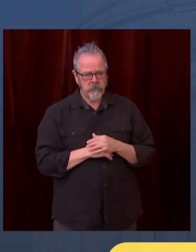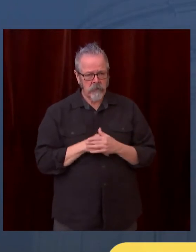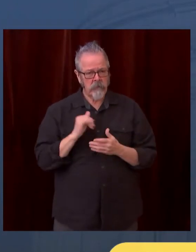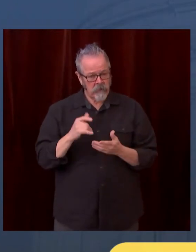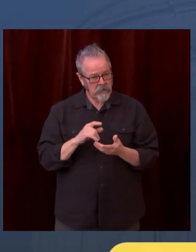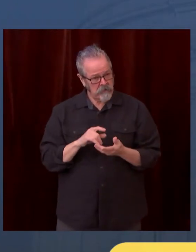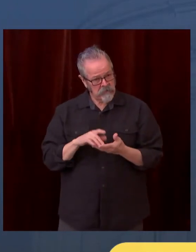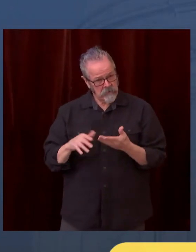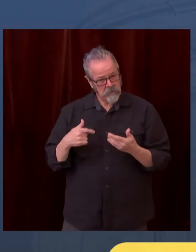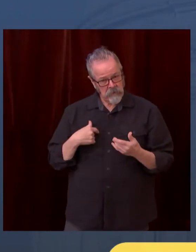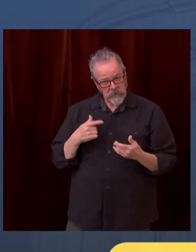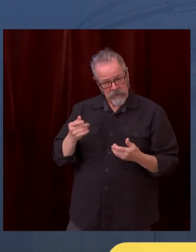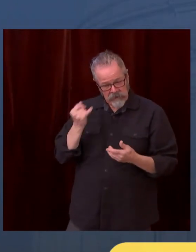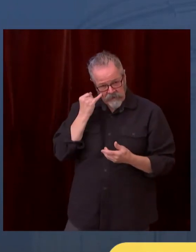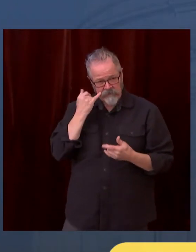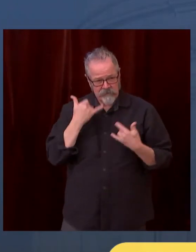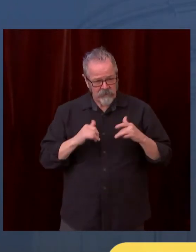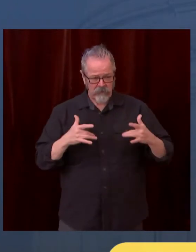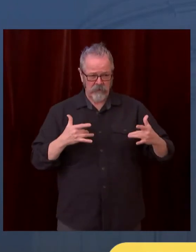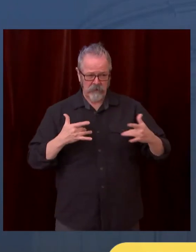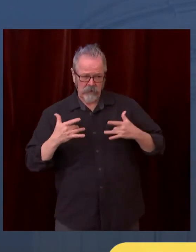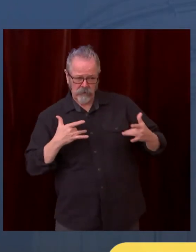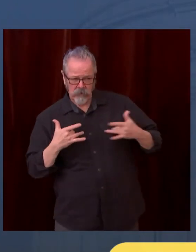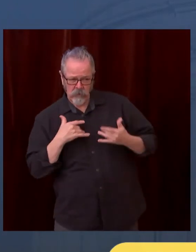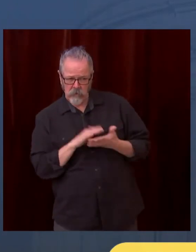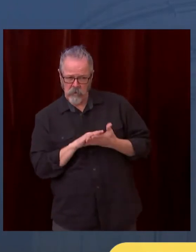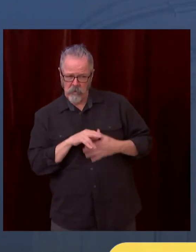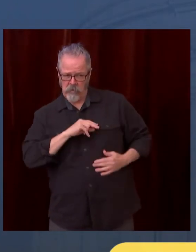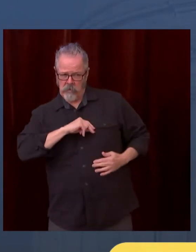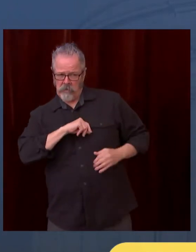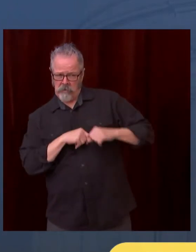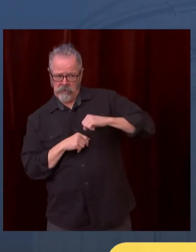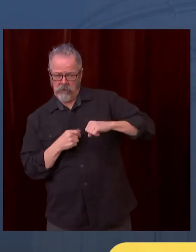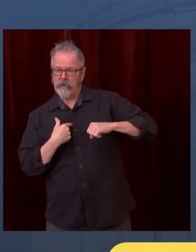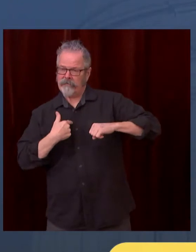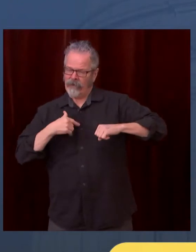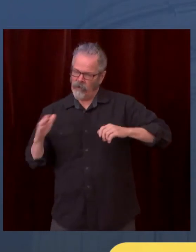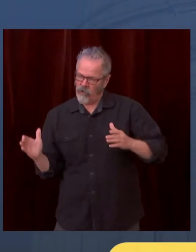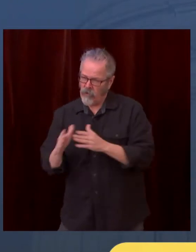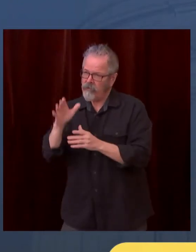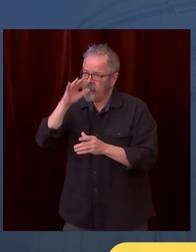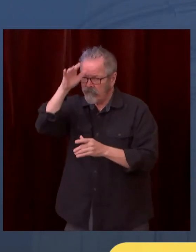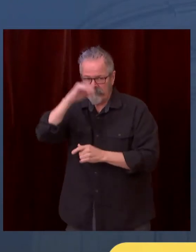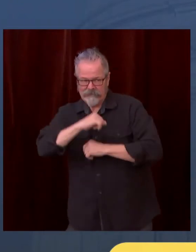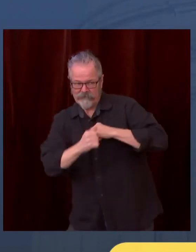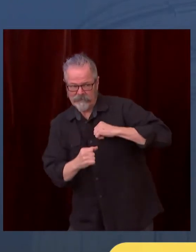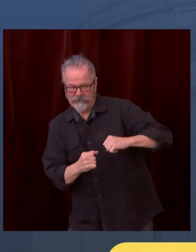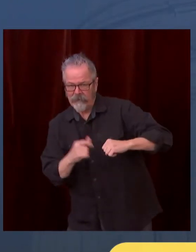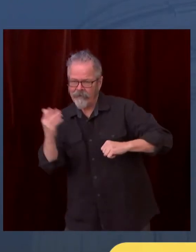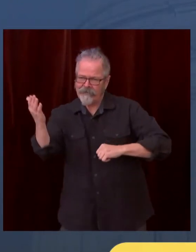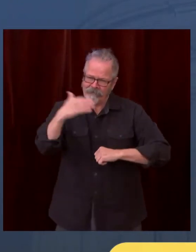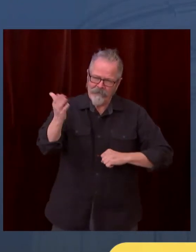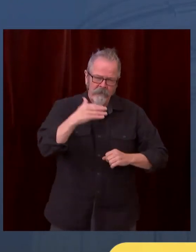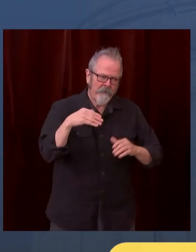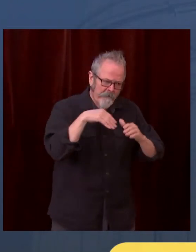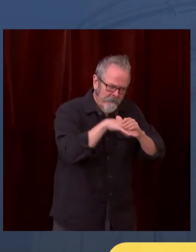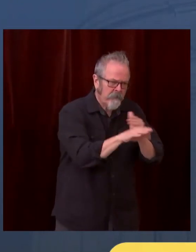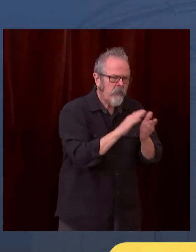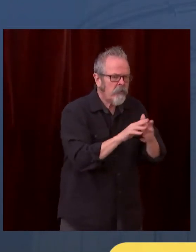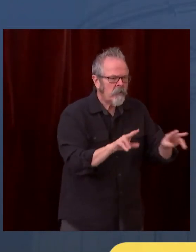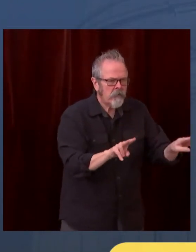Puyallup yesterday, Elk Ridge and Buckley, looking at their district that has on-site, and they're just having incredible success.